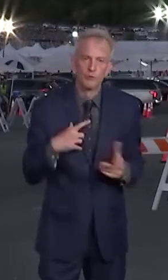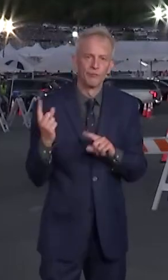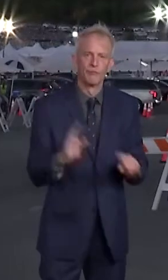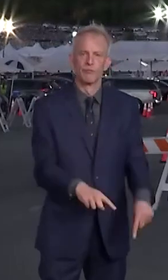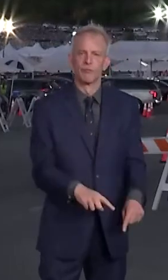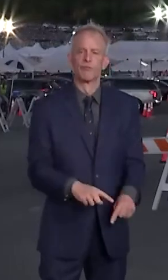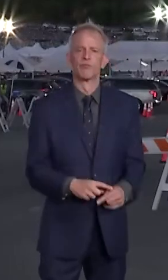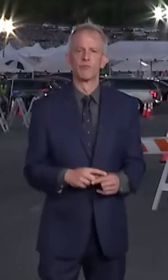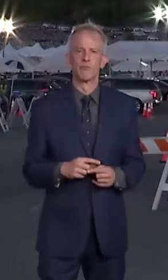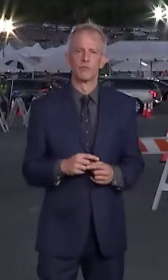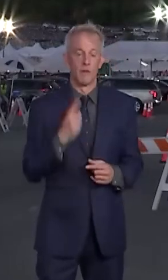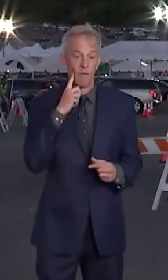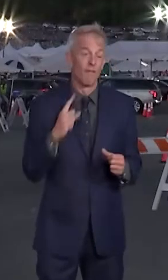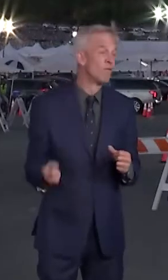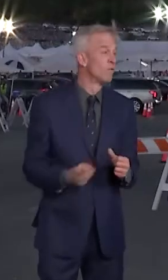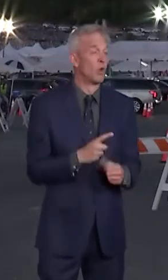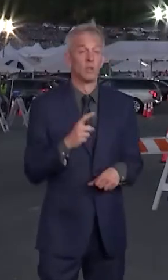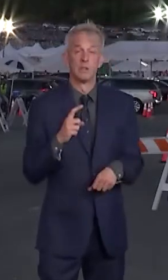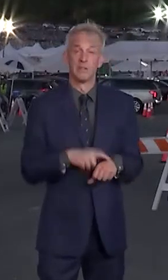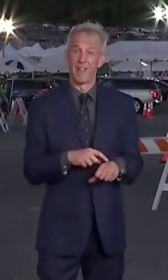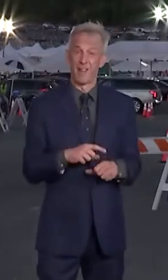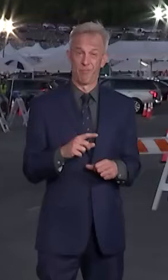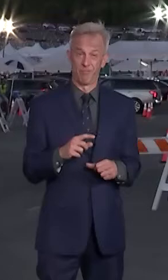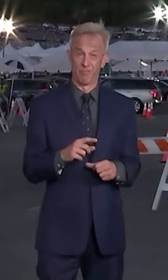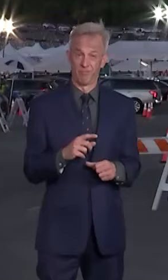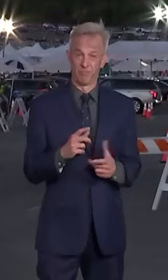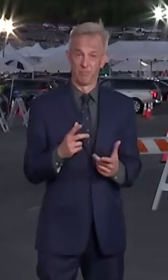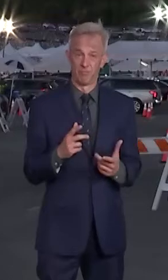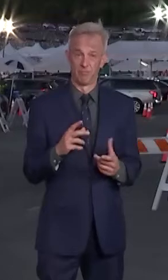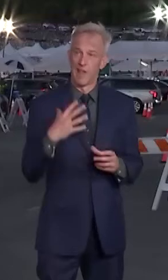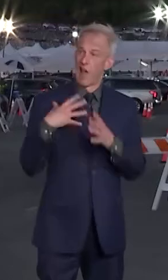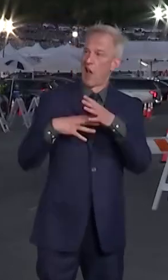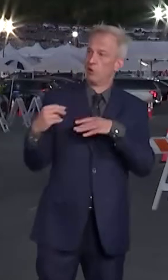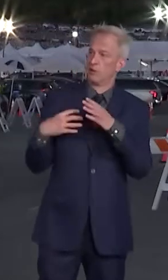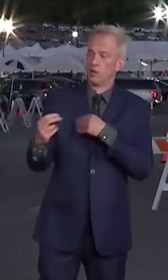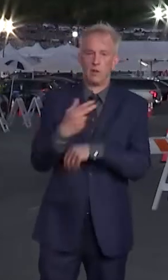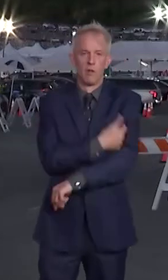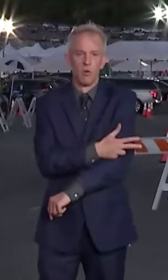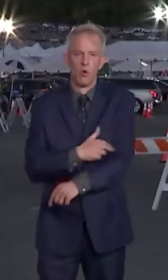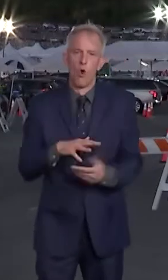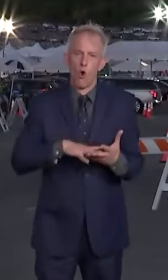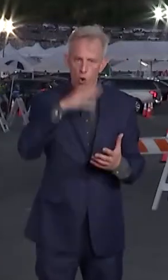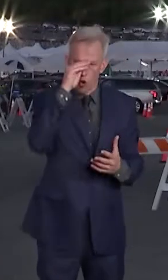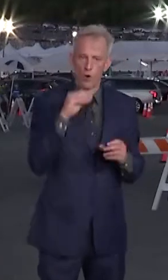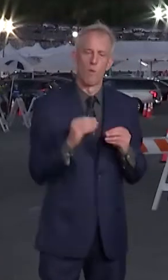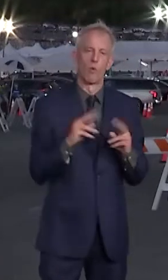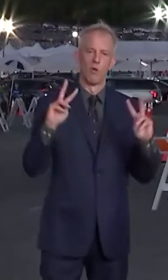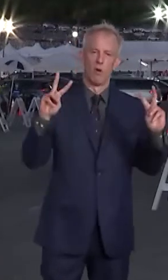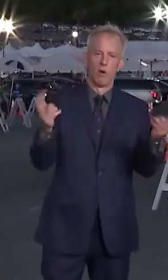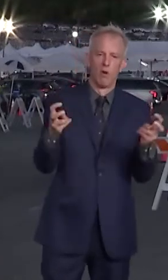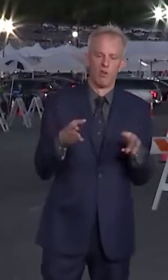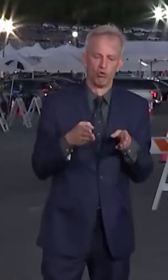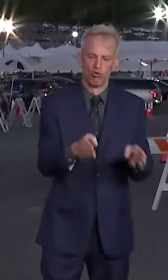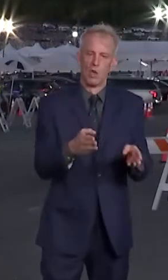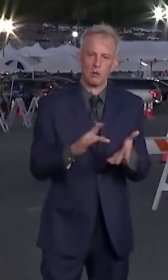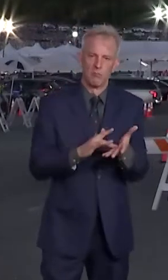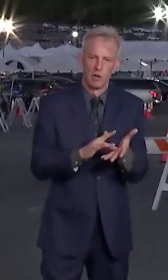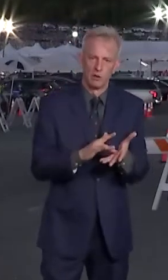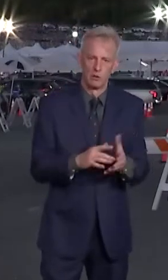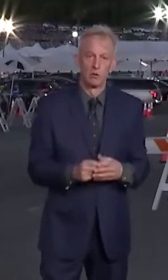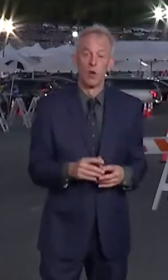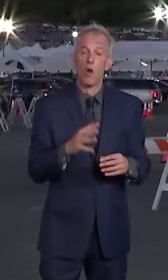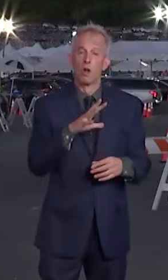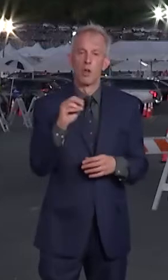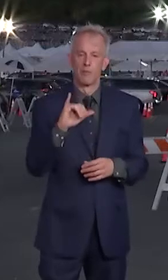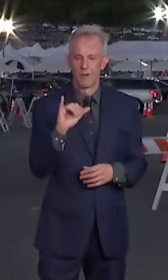for the first time in their careers, learning how to do a little bit more street medicine in a pandemic. And we've had companies like